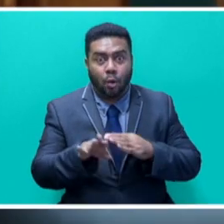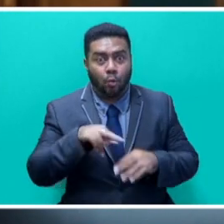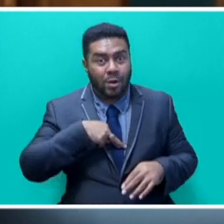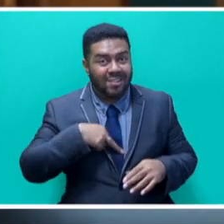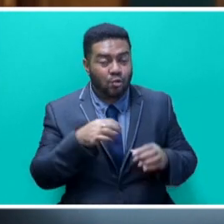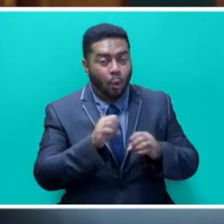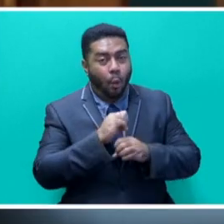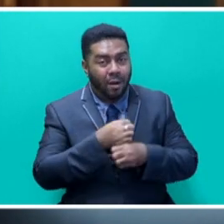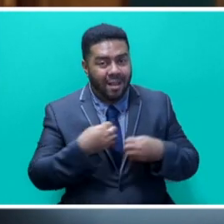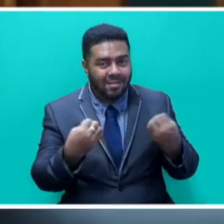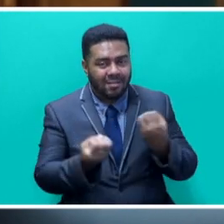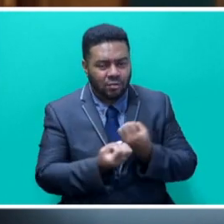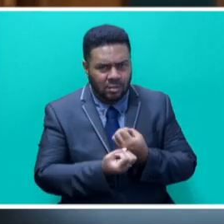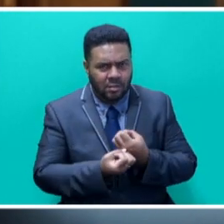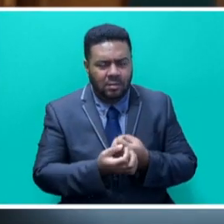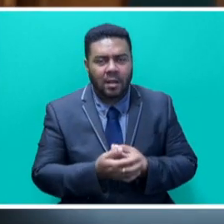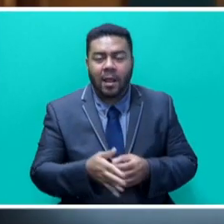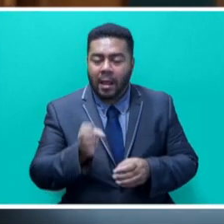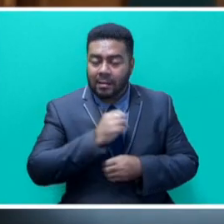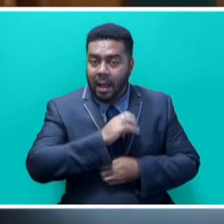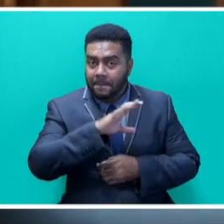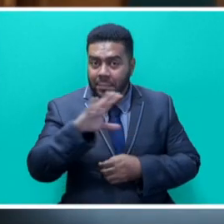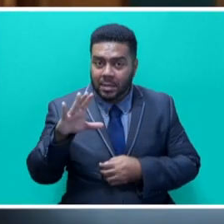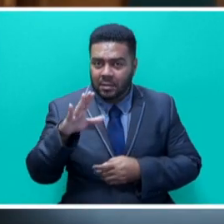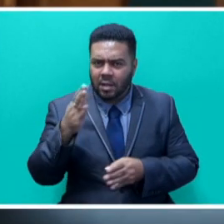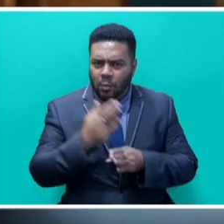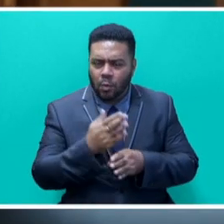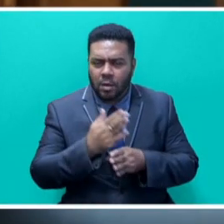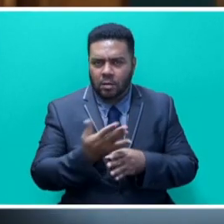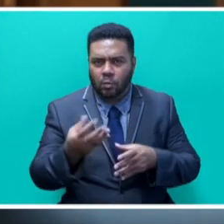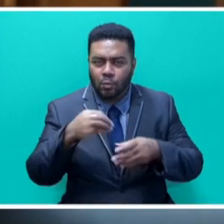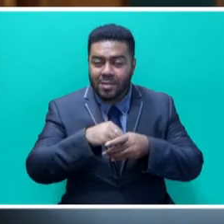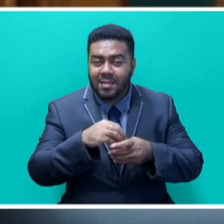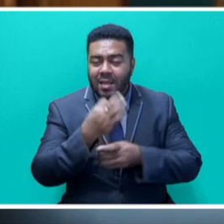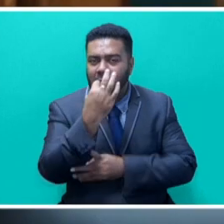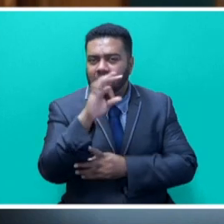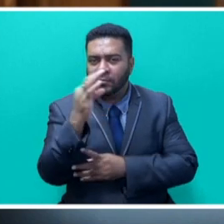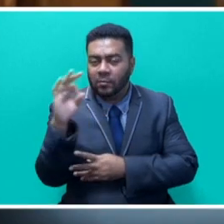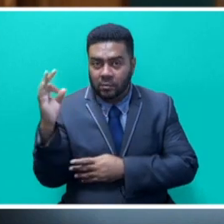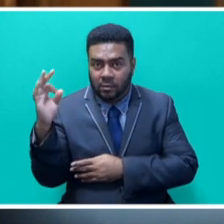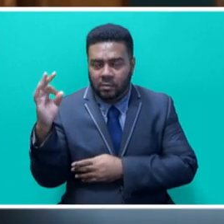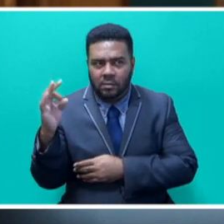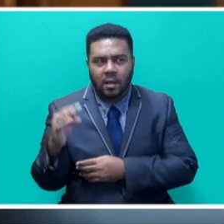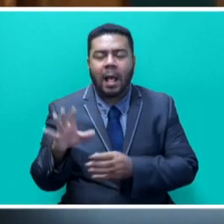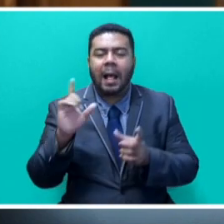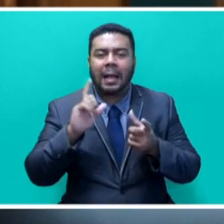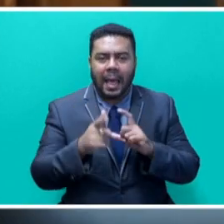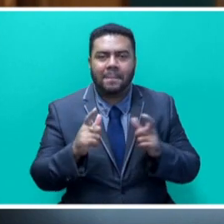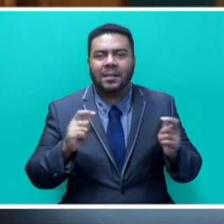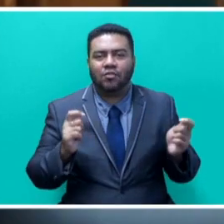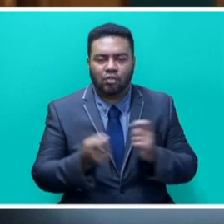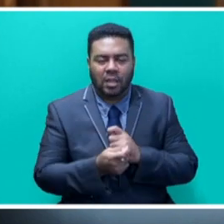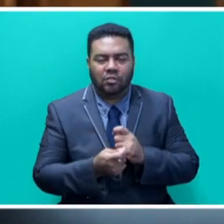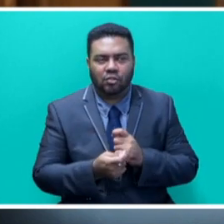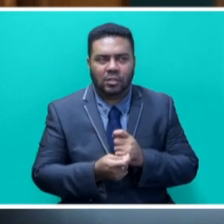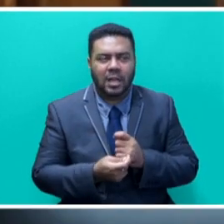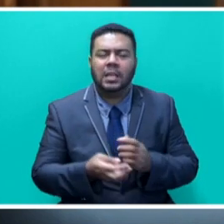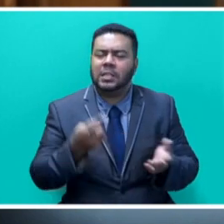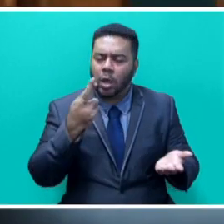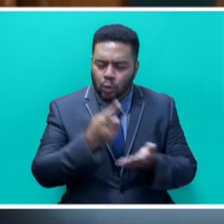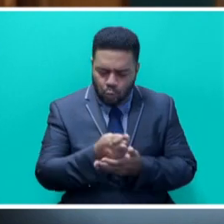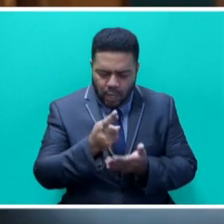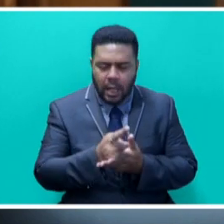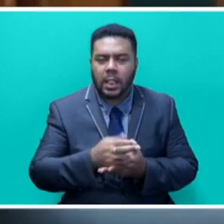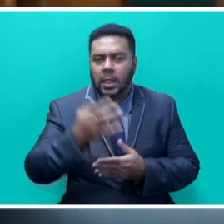both within and beyond the forestry sector. Climate change is a real and present